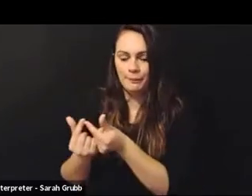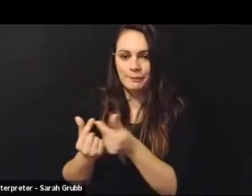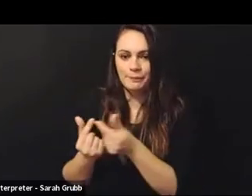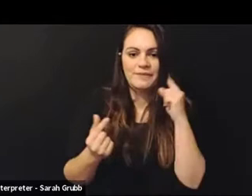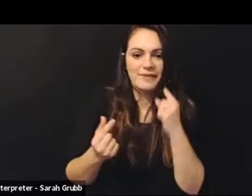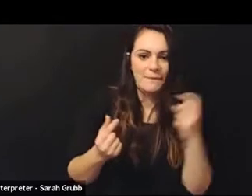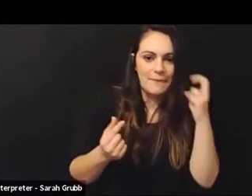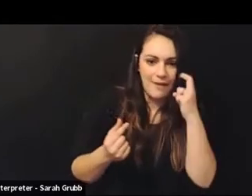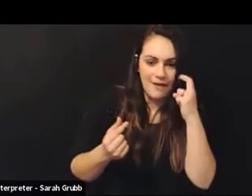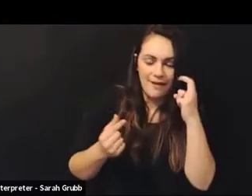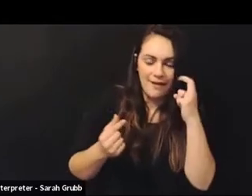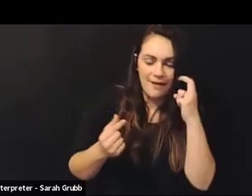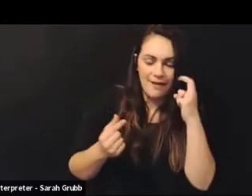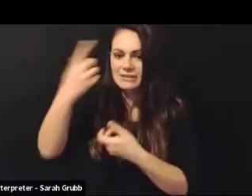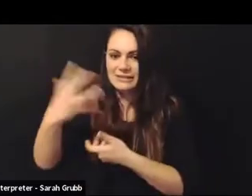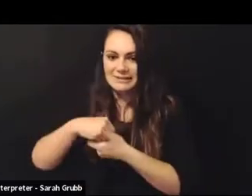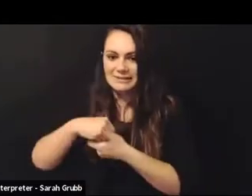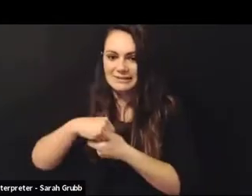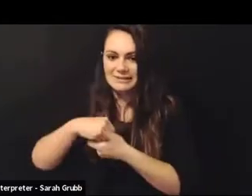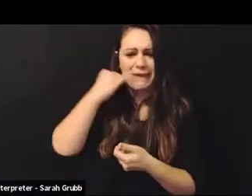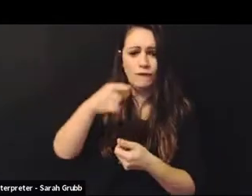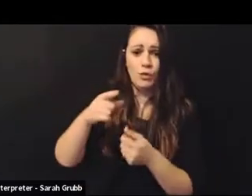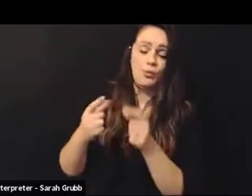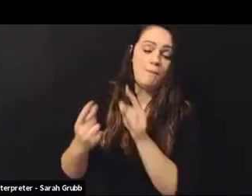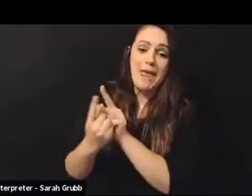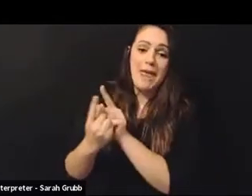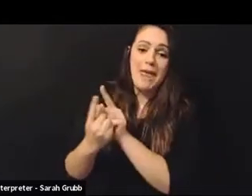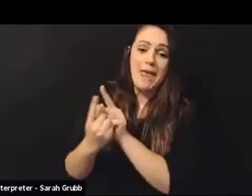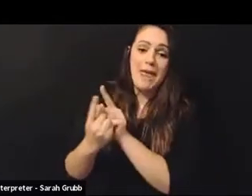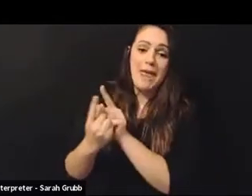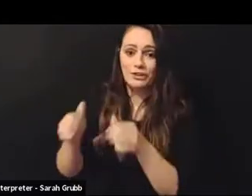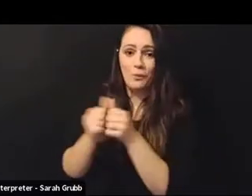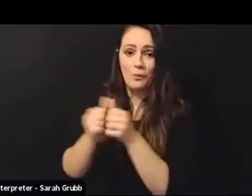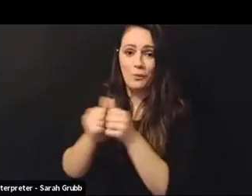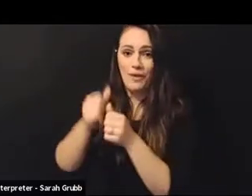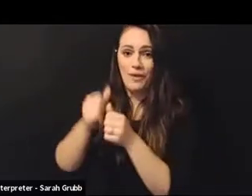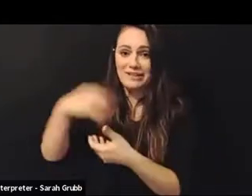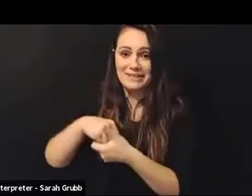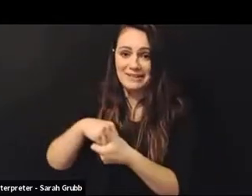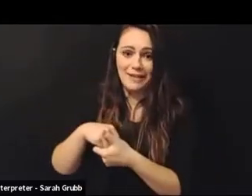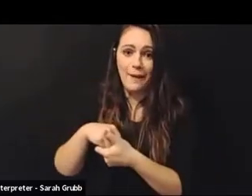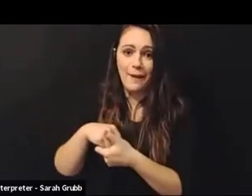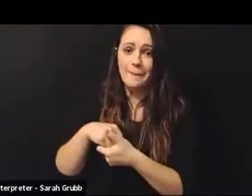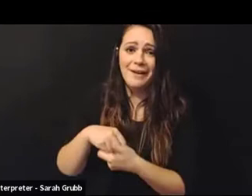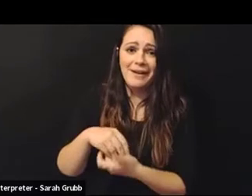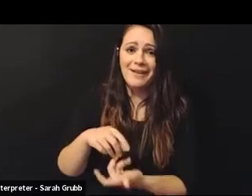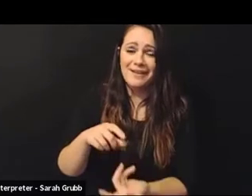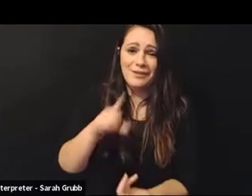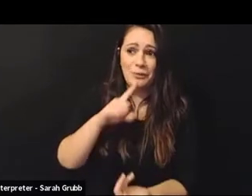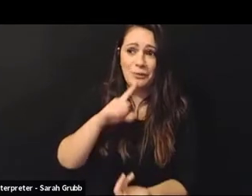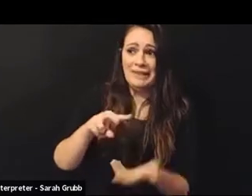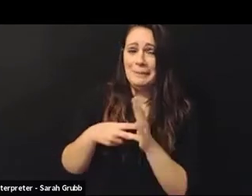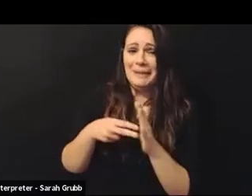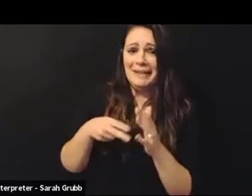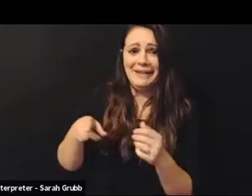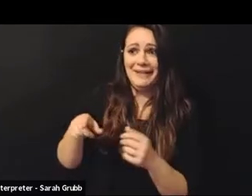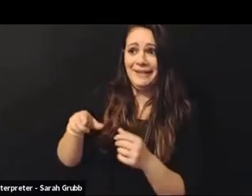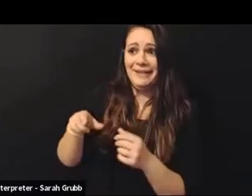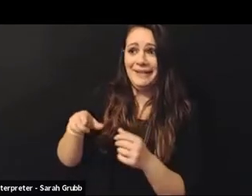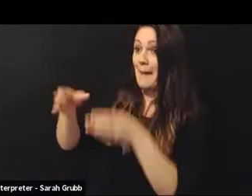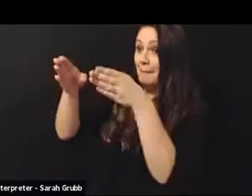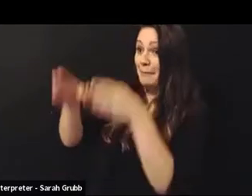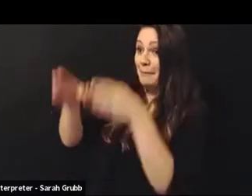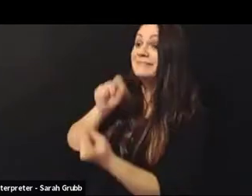think if you've met one person with autism, hooray for you, you've met one person with autism. You can't take what you know about